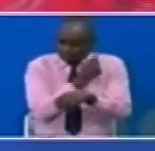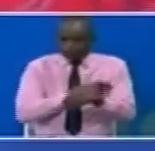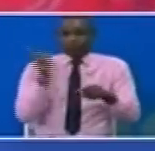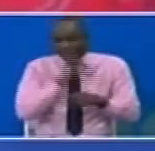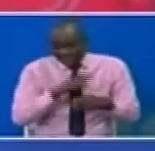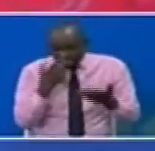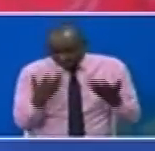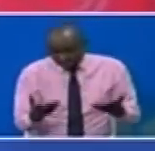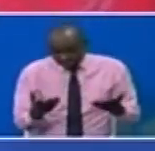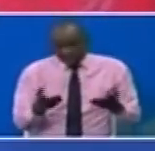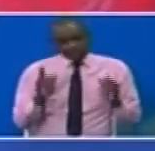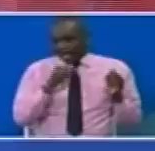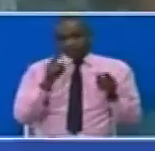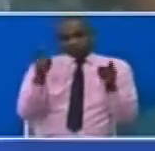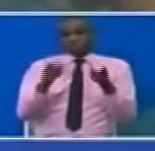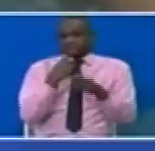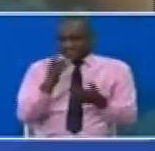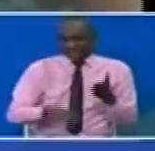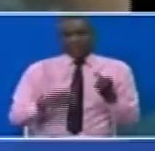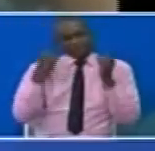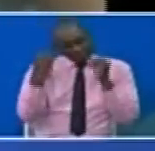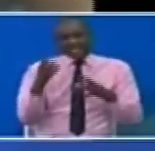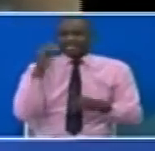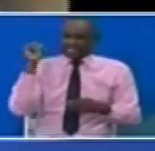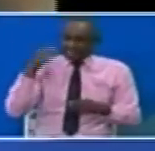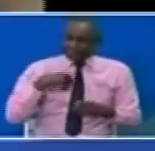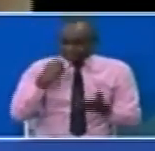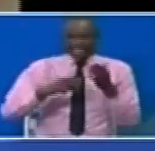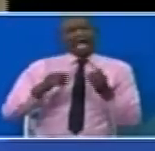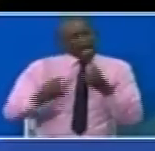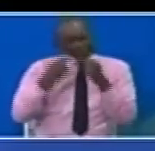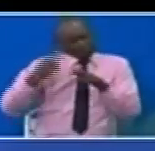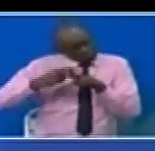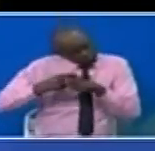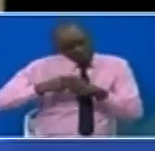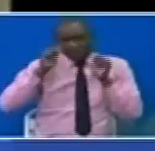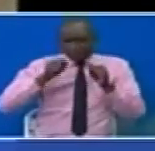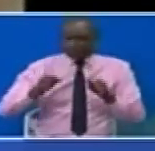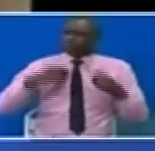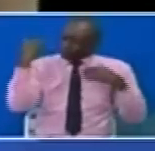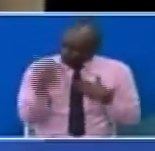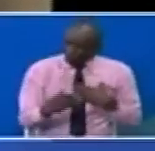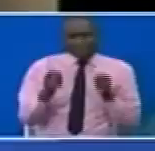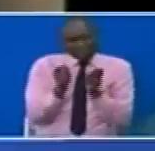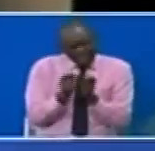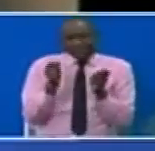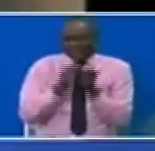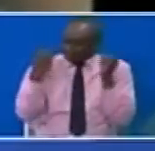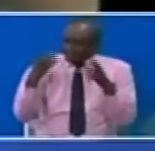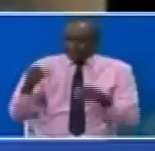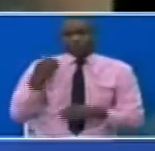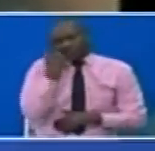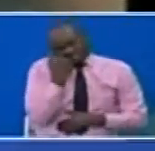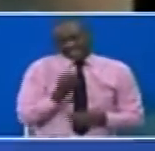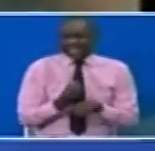be fully operational, most Kenyans hope that this happens soon to end the agony for thousands of households who